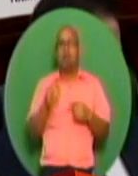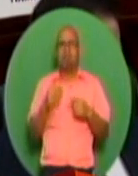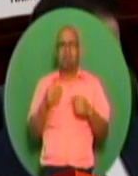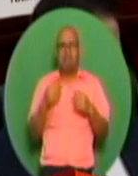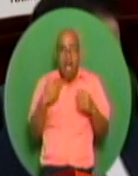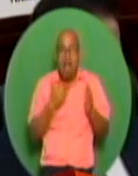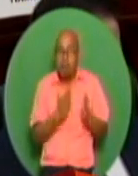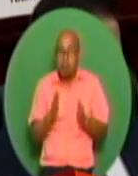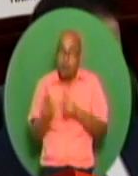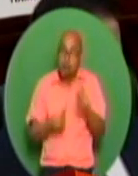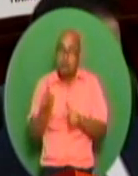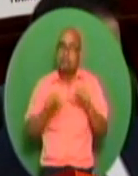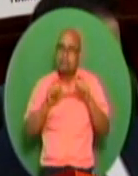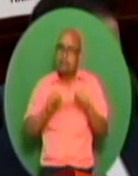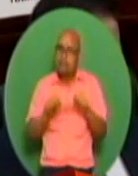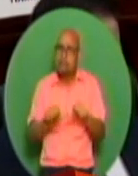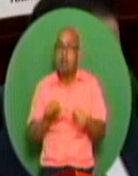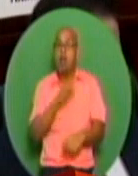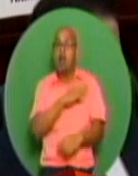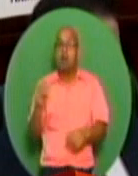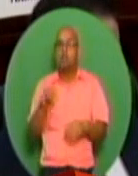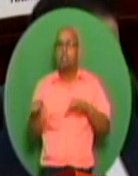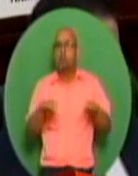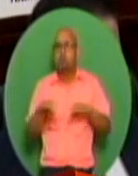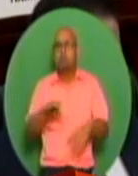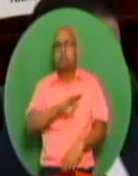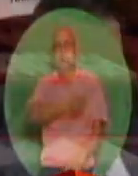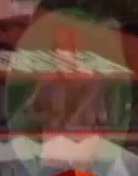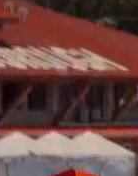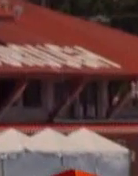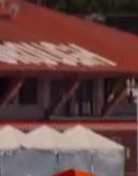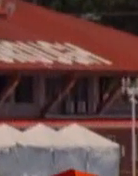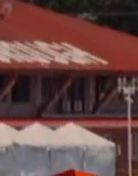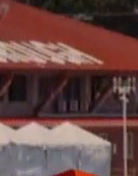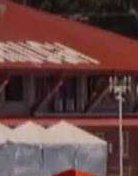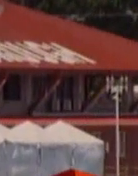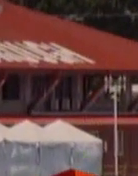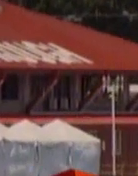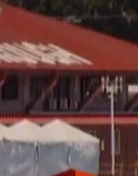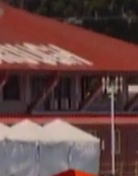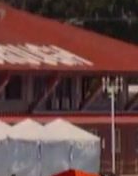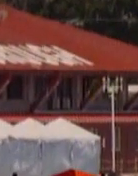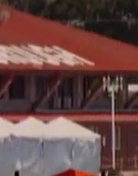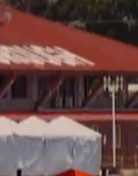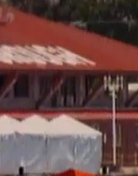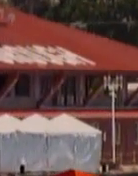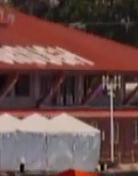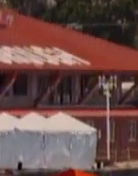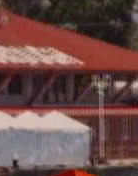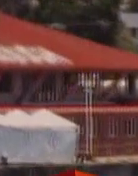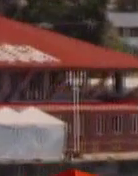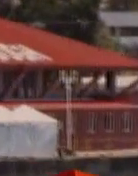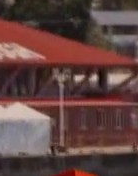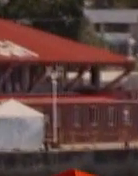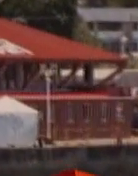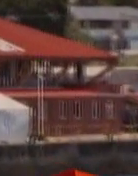opportunities and spillover activity both in Tobago and Trinidad. In keeping with the government's plan to stimulate the tourism